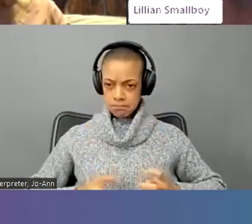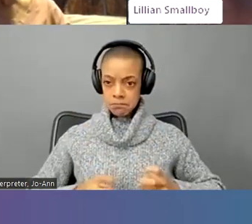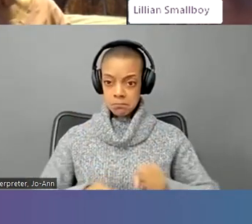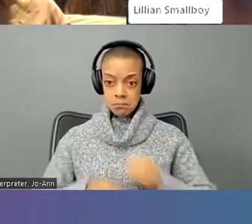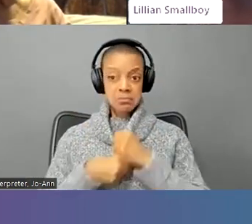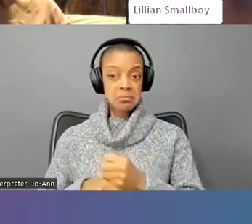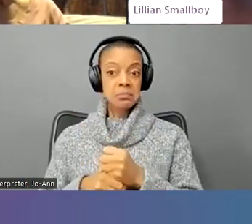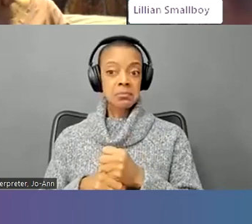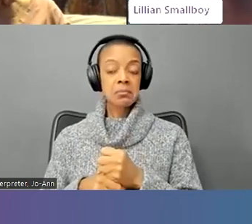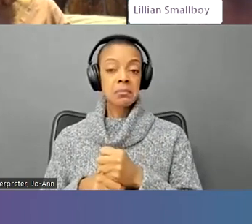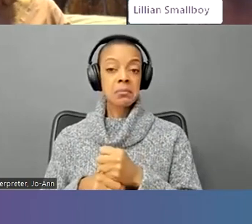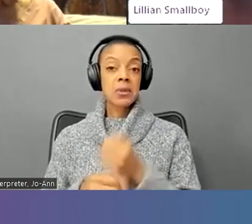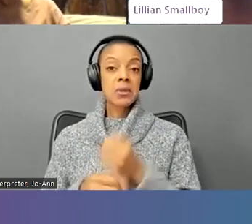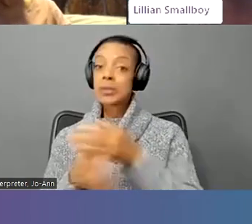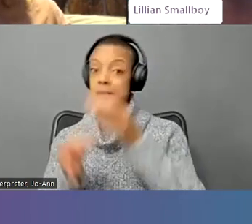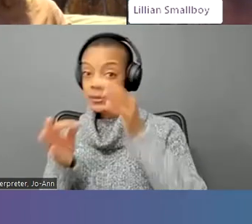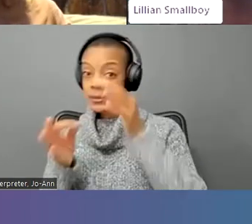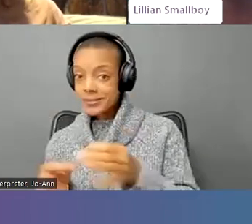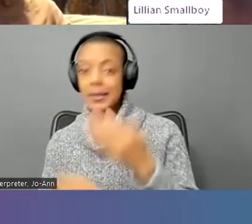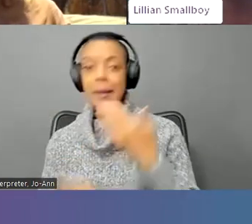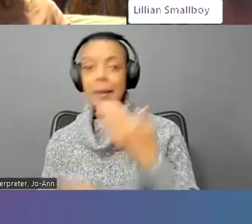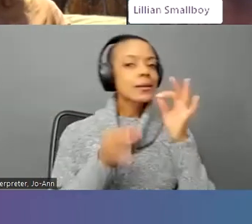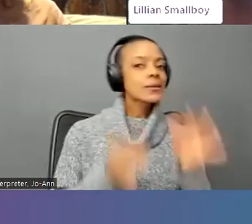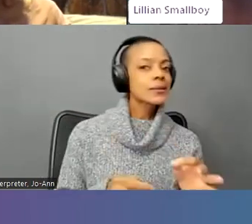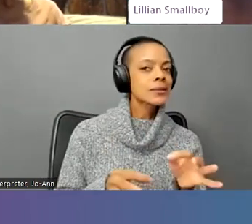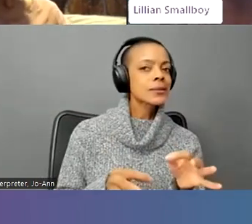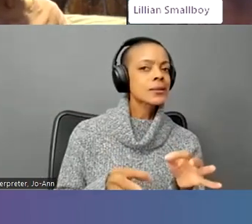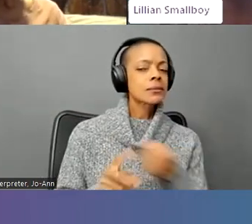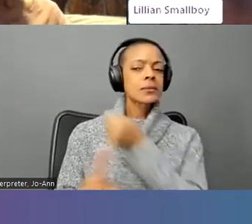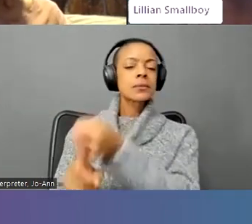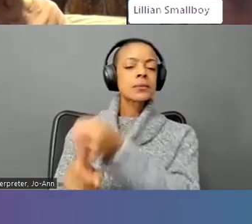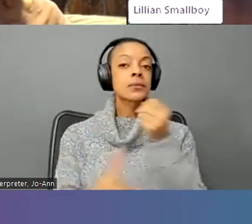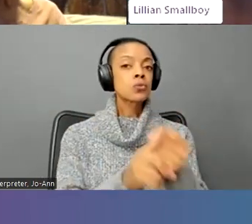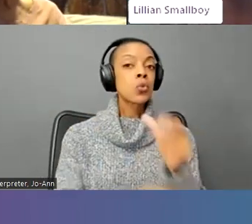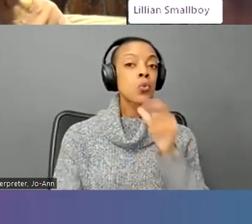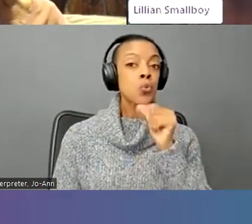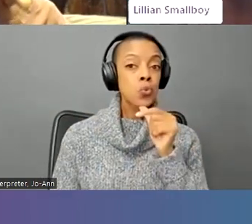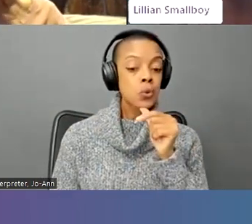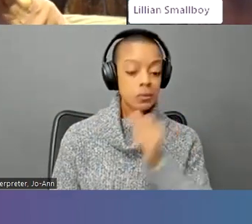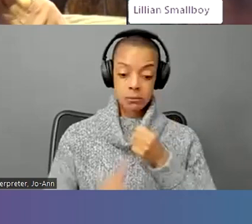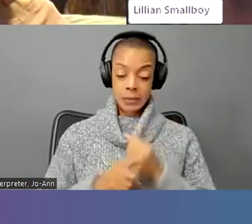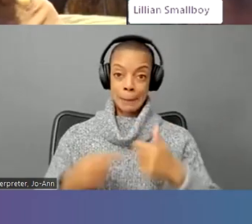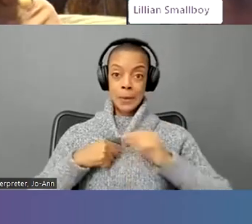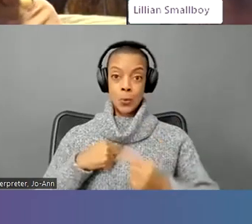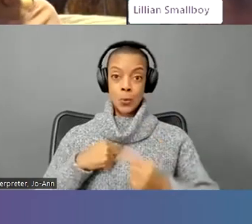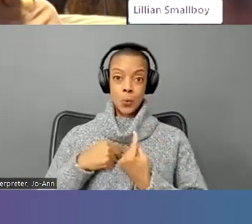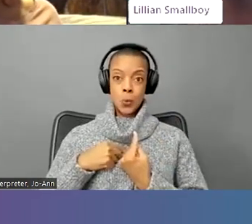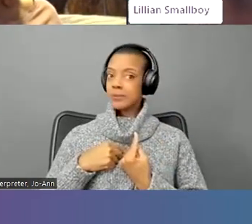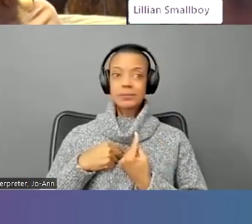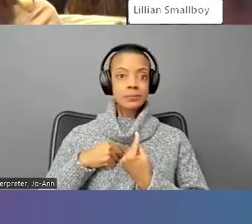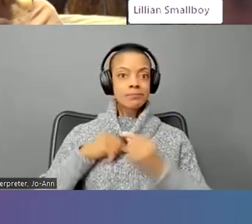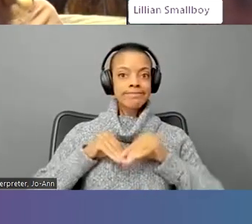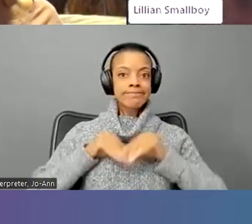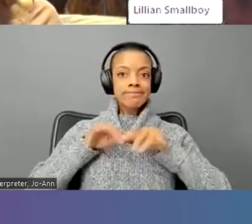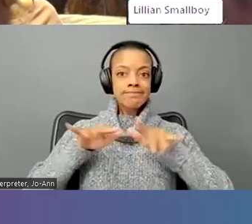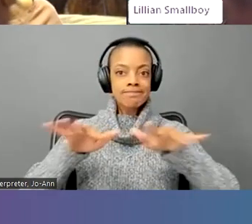make bad decisions. And who will they affect? It's not just going to affect me, but it's going to affect people around me,